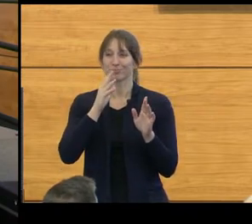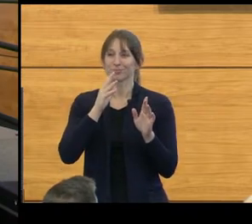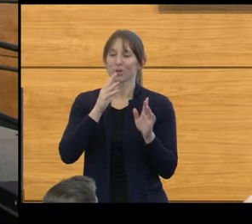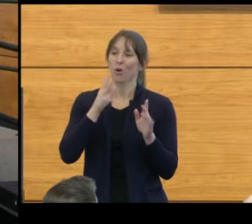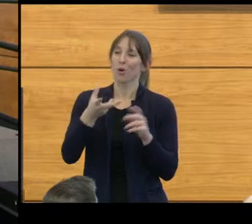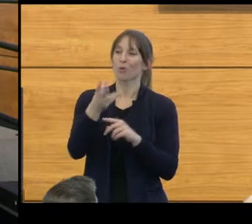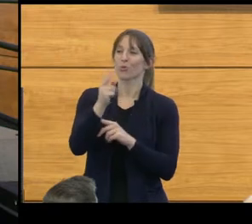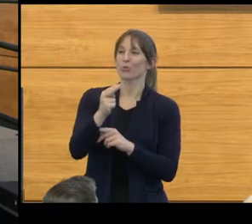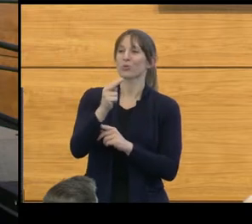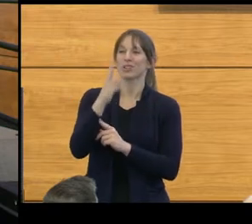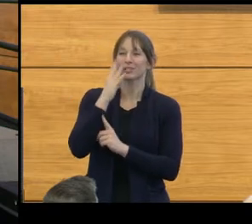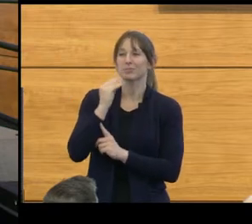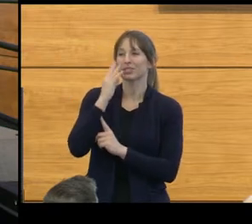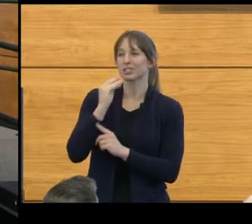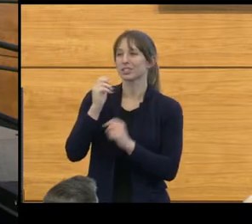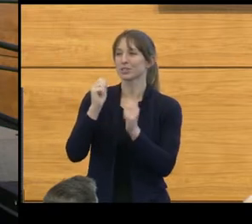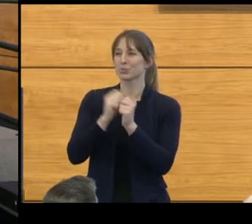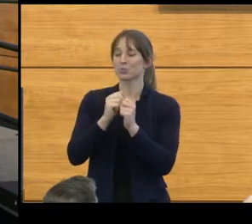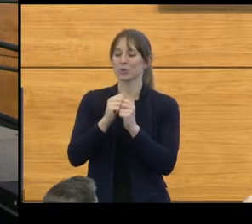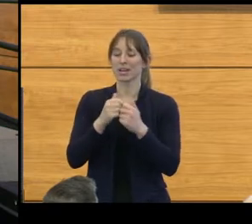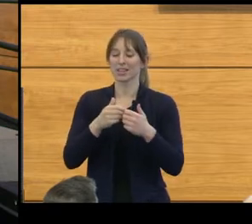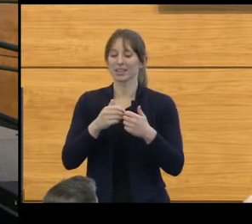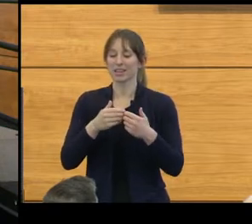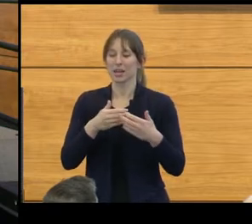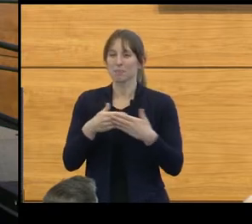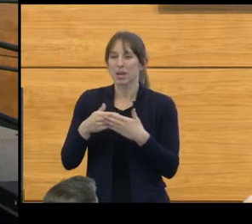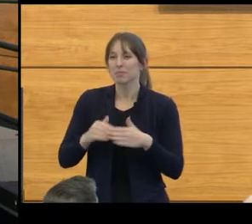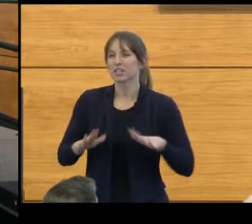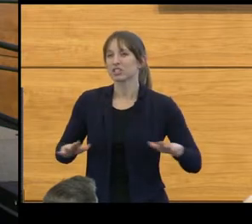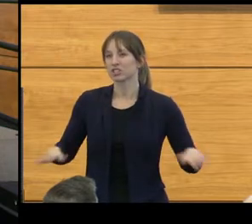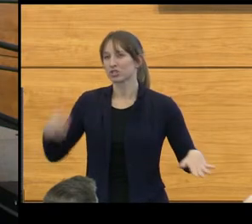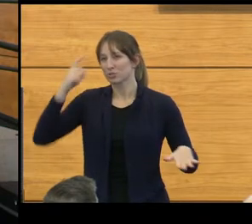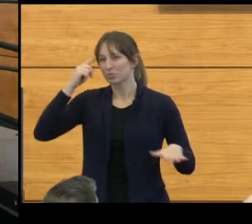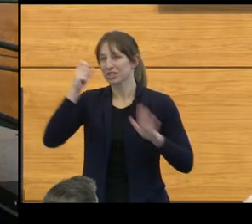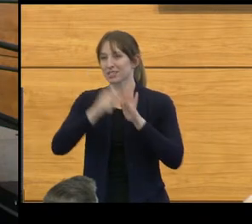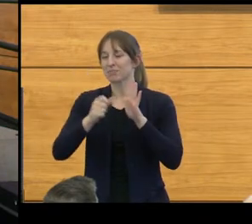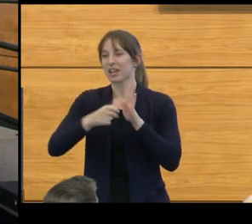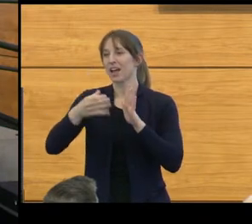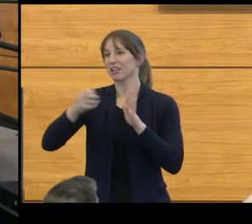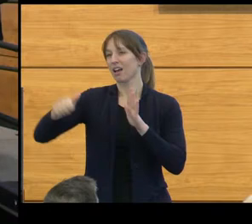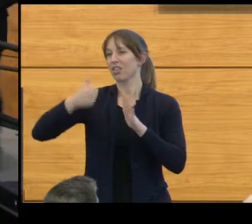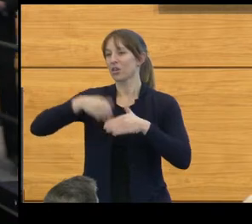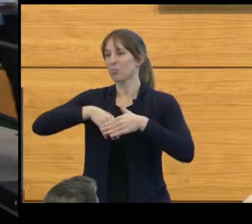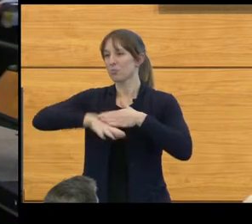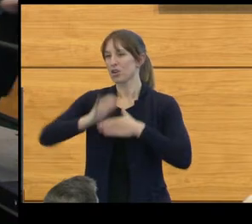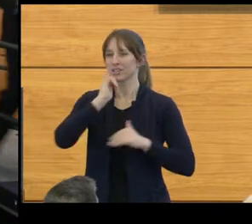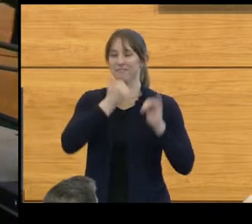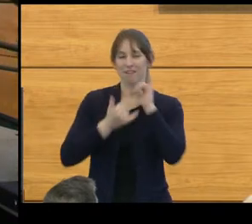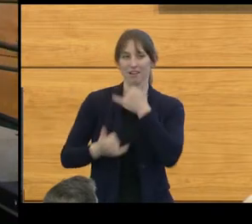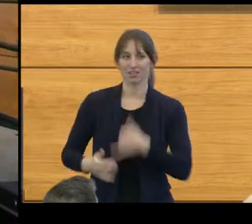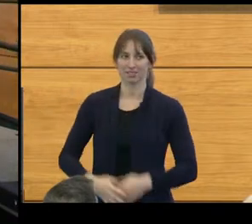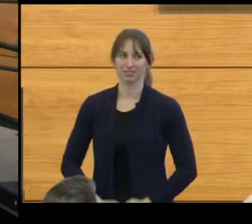of Pediatric Brain Tumors and Congenital Anomalies.